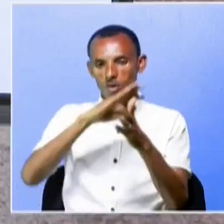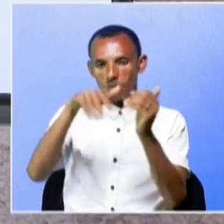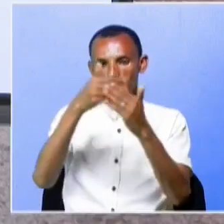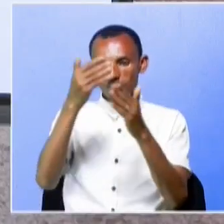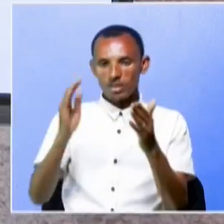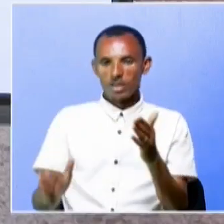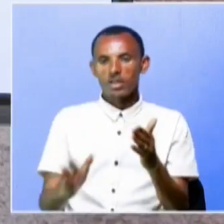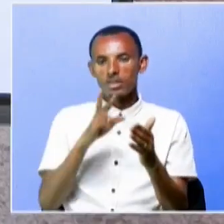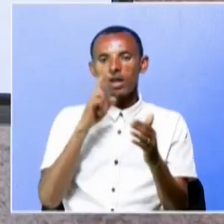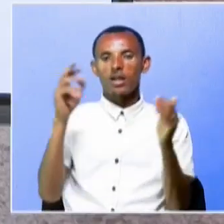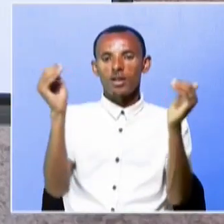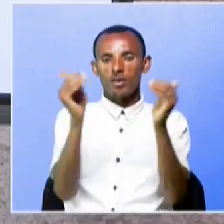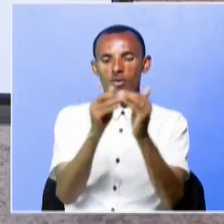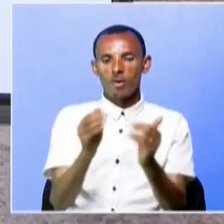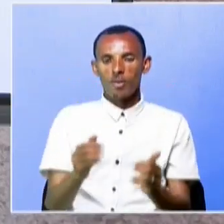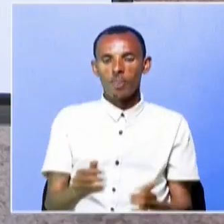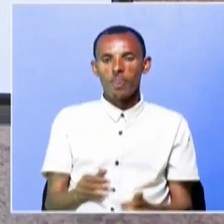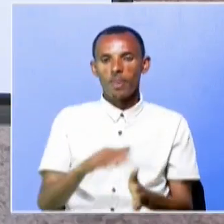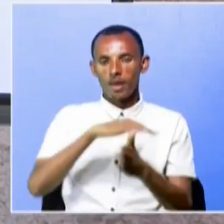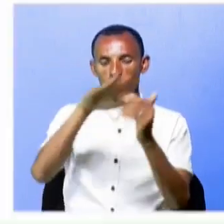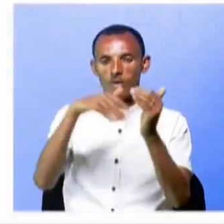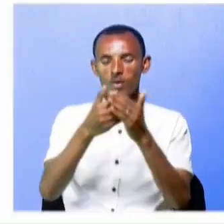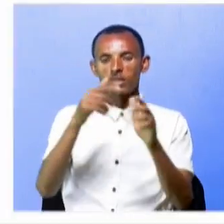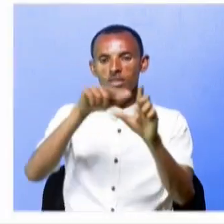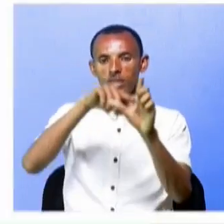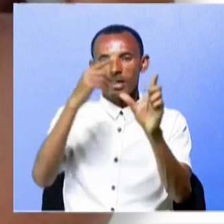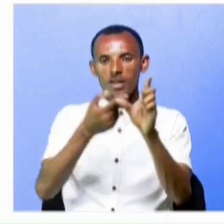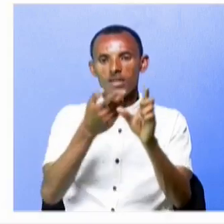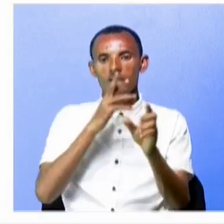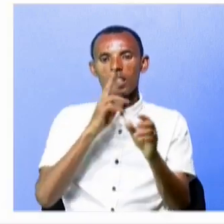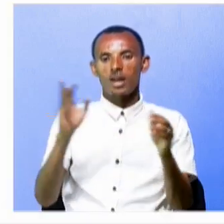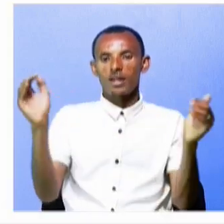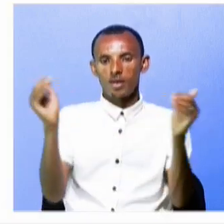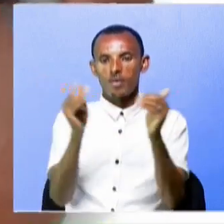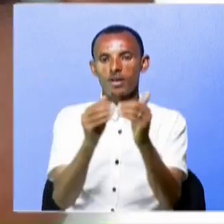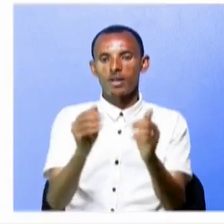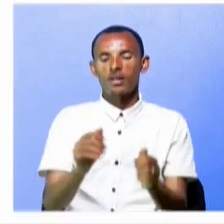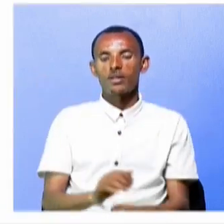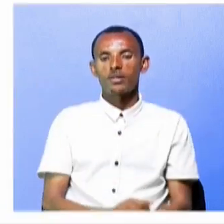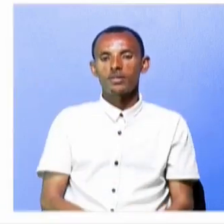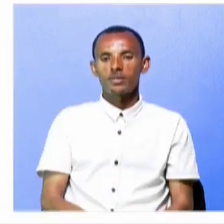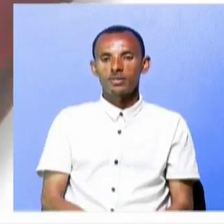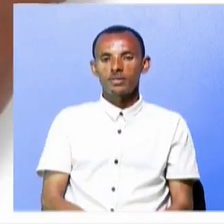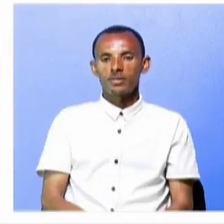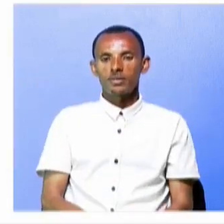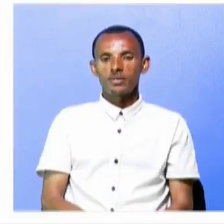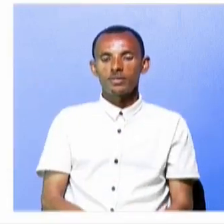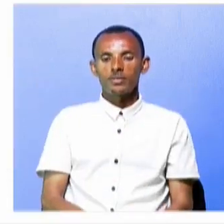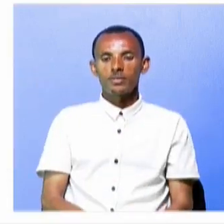are congruent and all the angles are congruent. So,